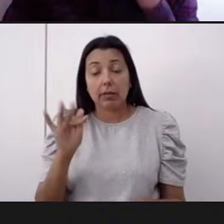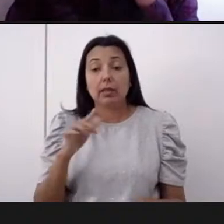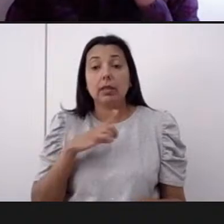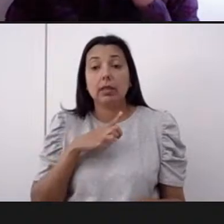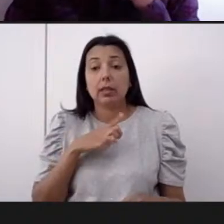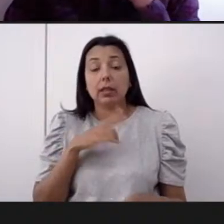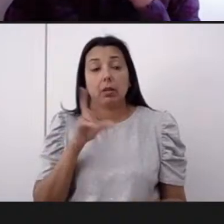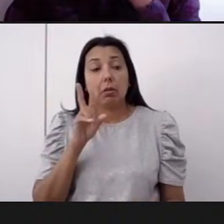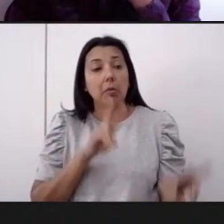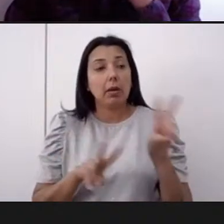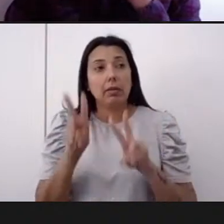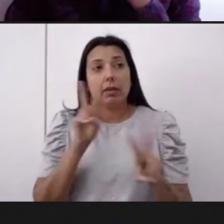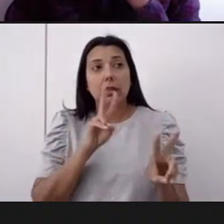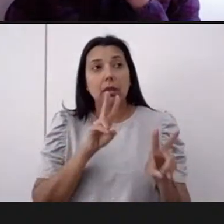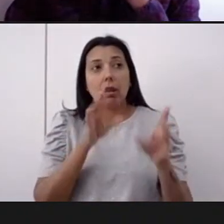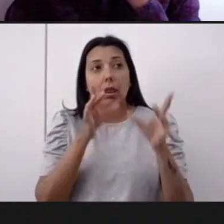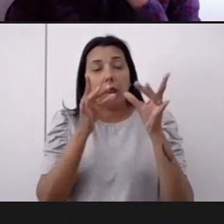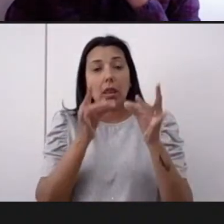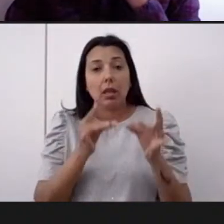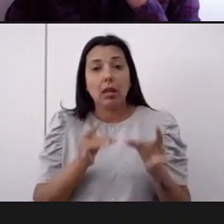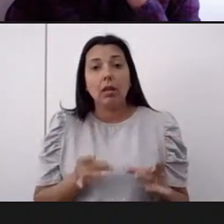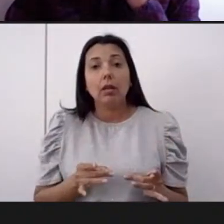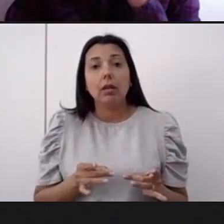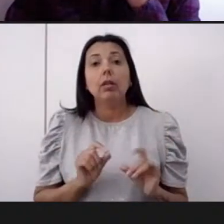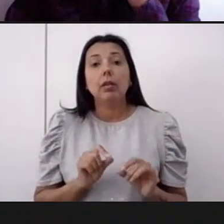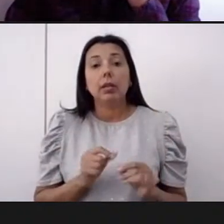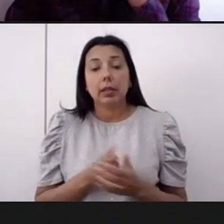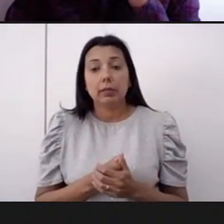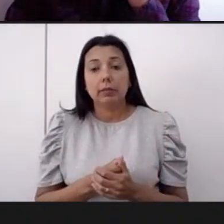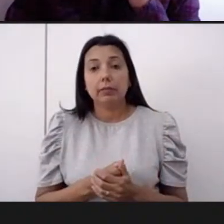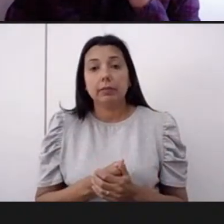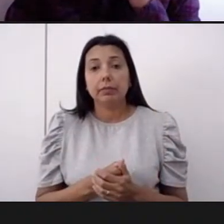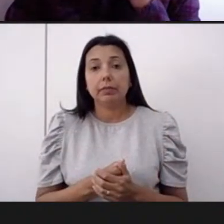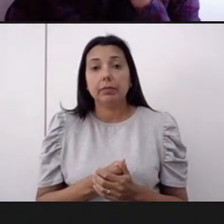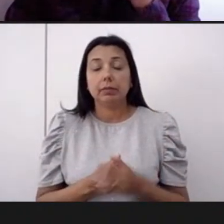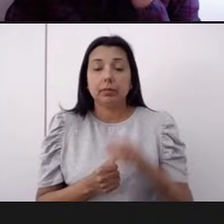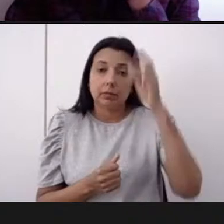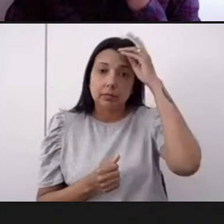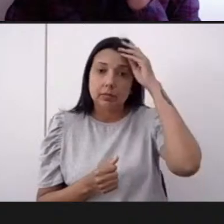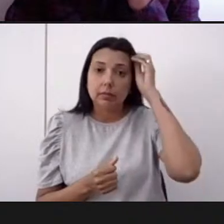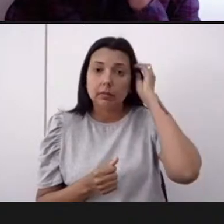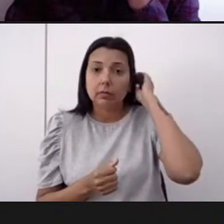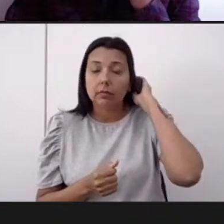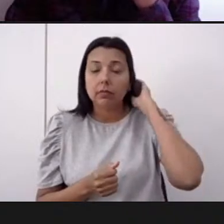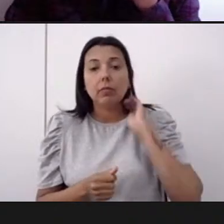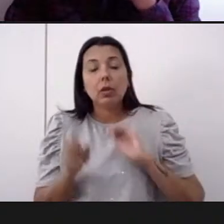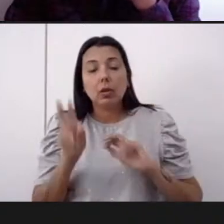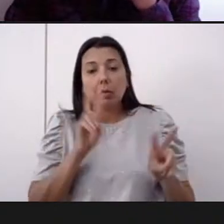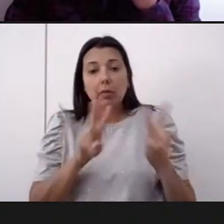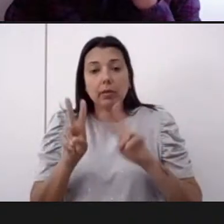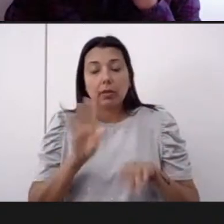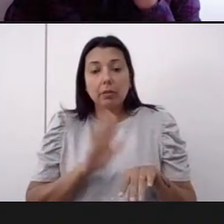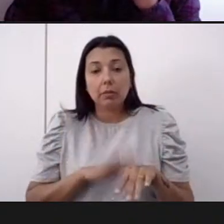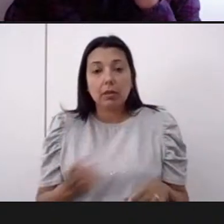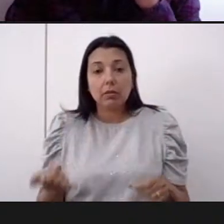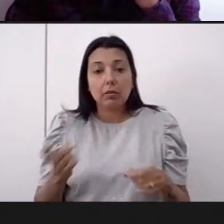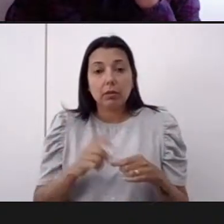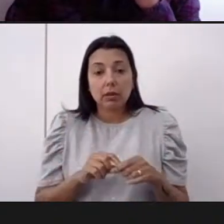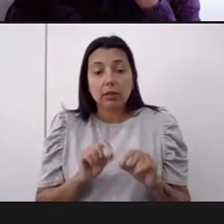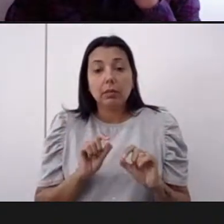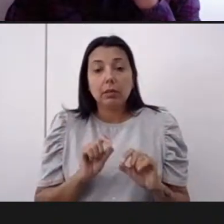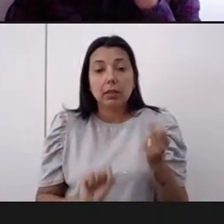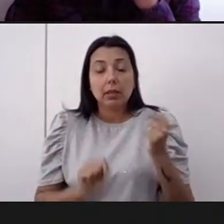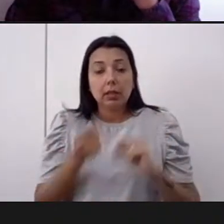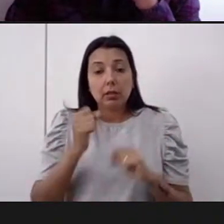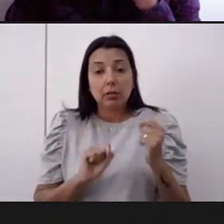very industrial and oriented vision of what should agriculture be.